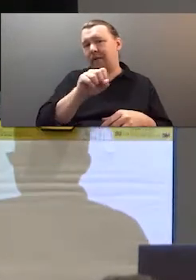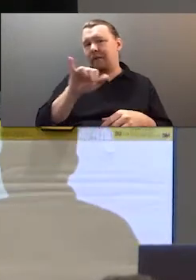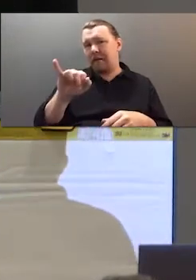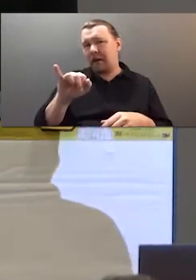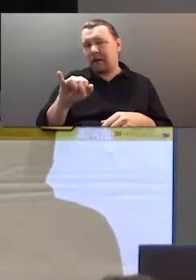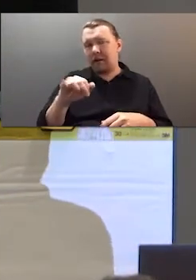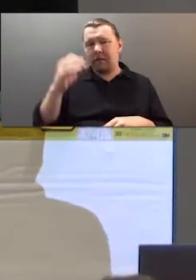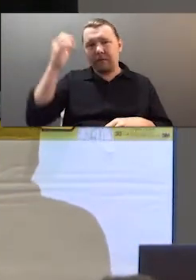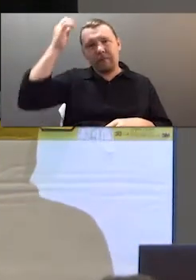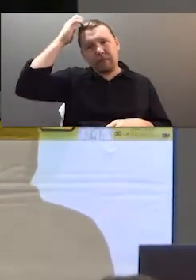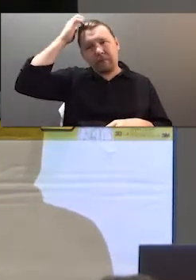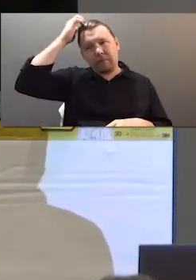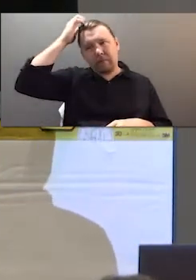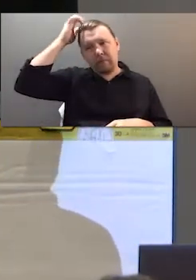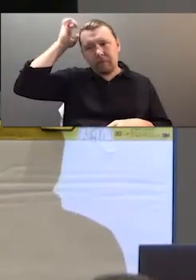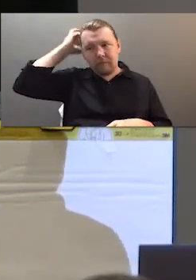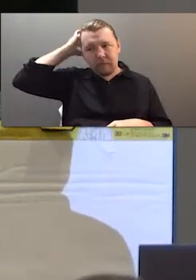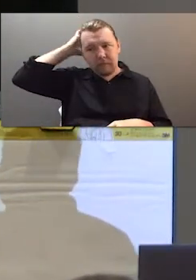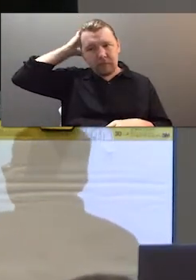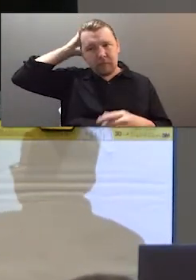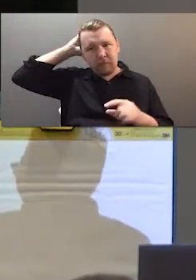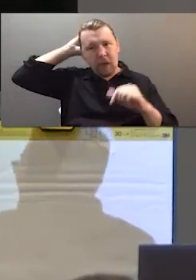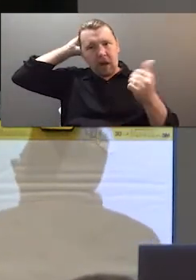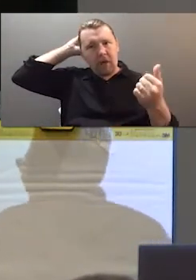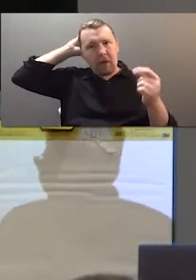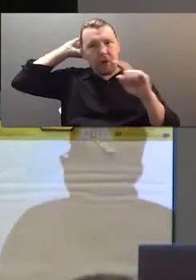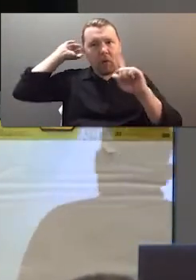benefits. Yes?